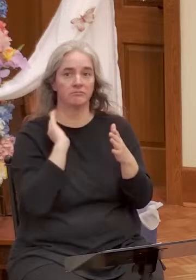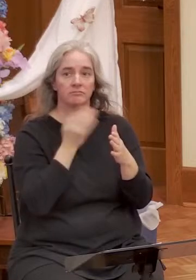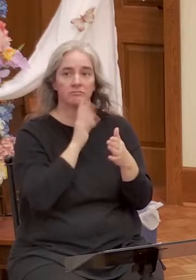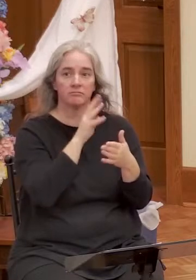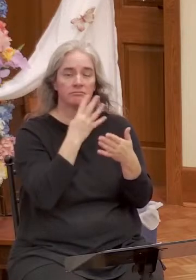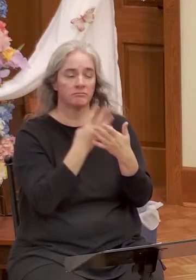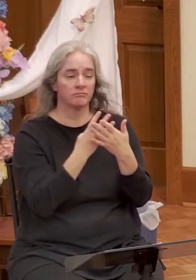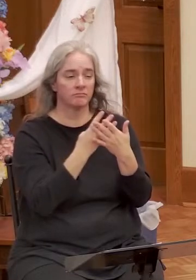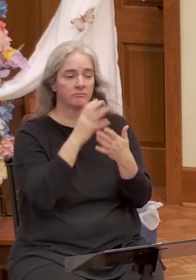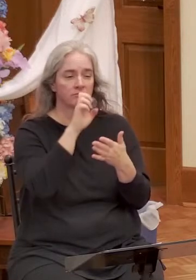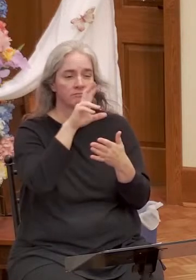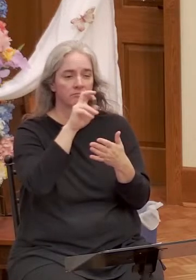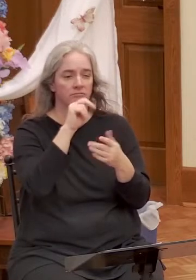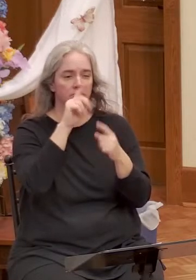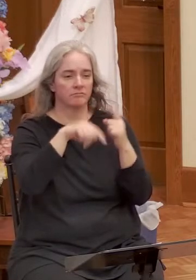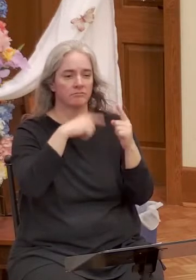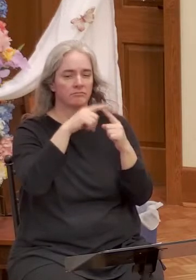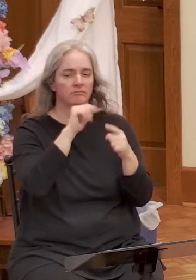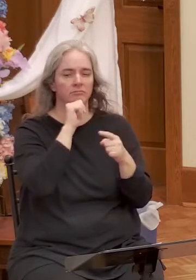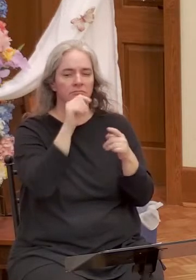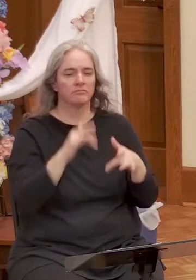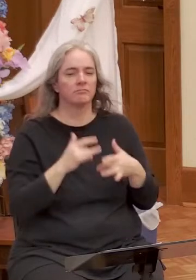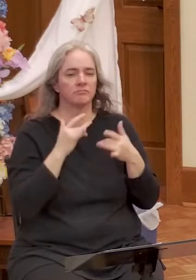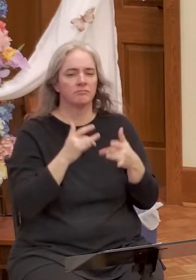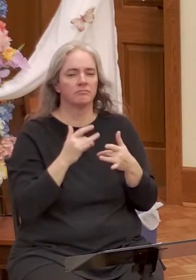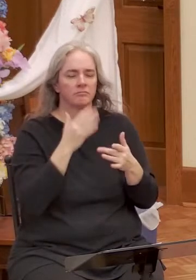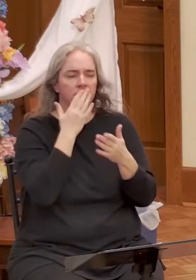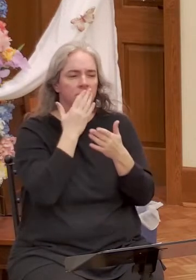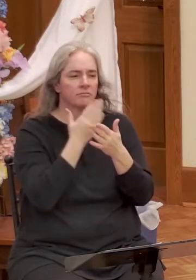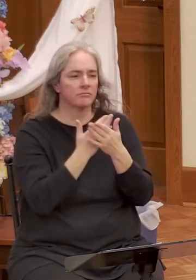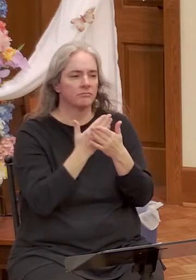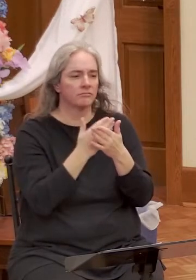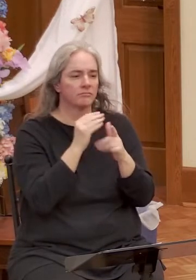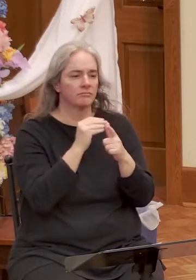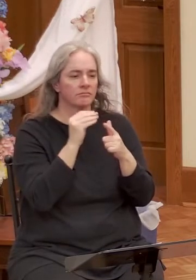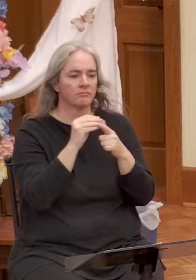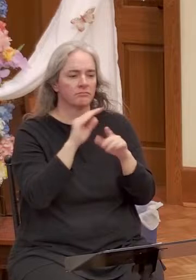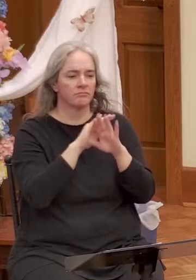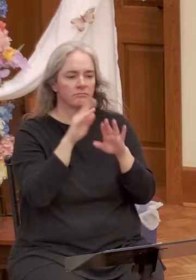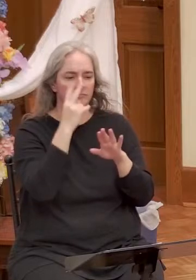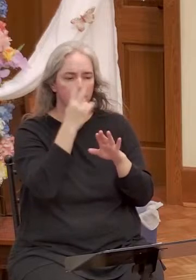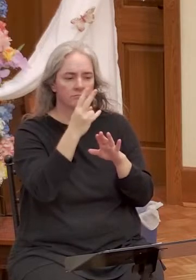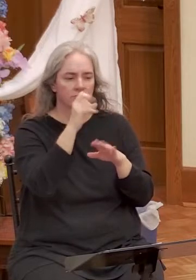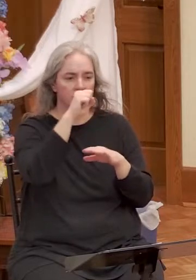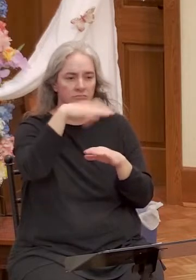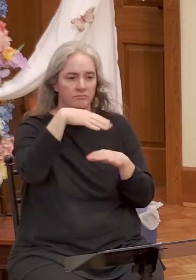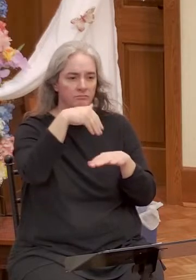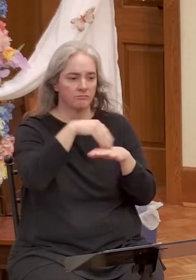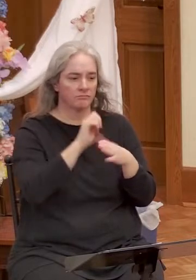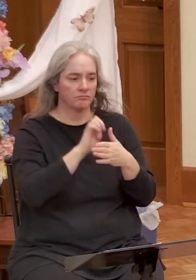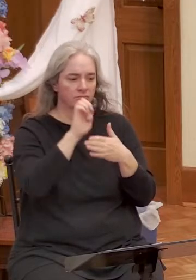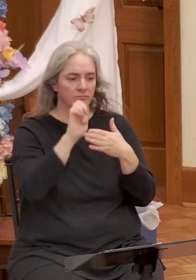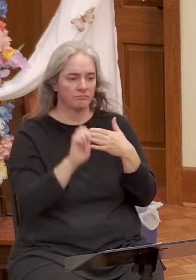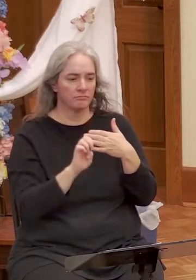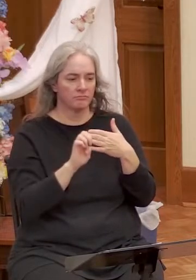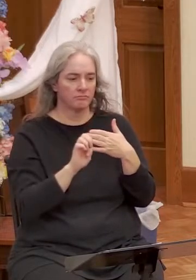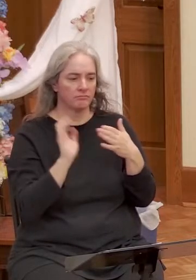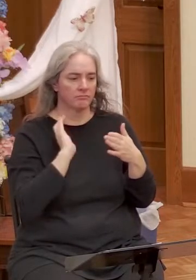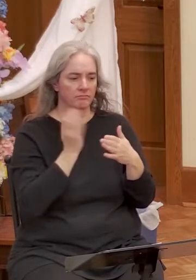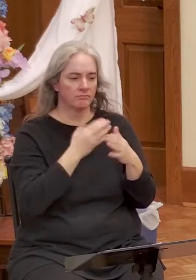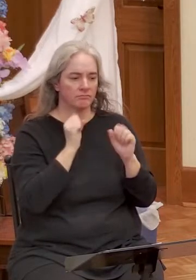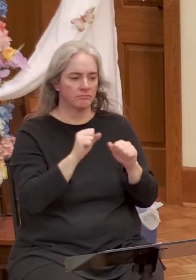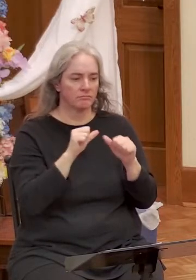even when we may not feel positive or don't see any light at the end of the tunnel, we can